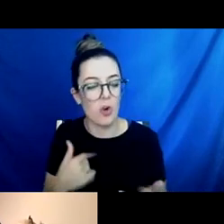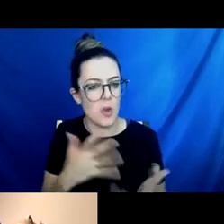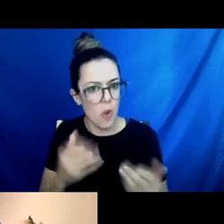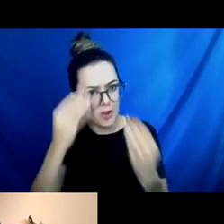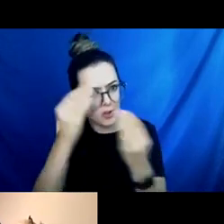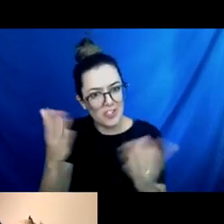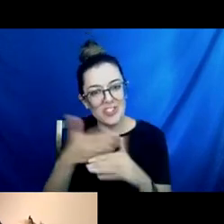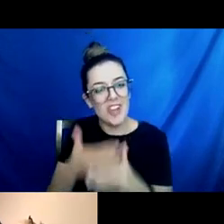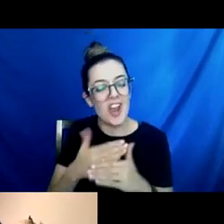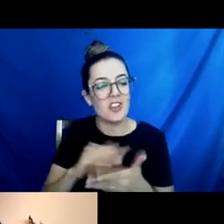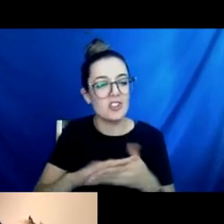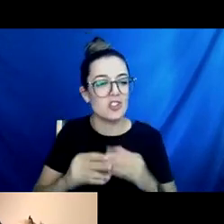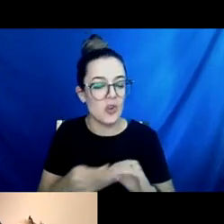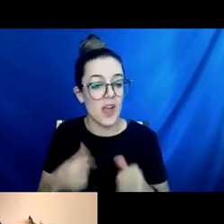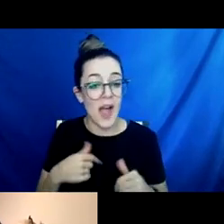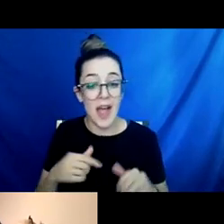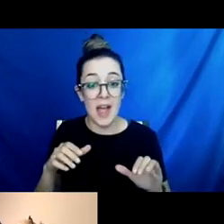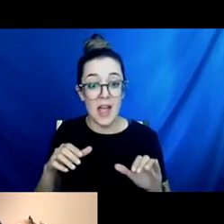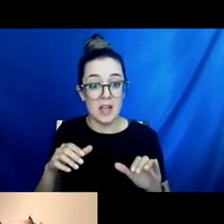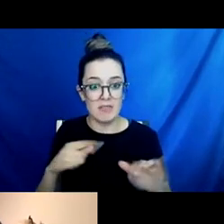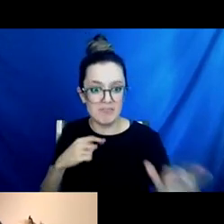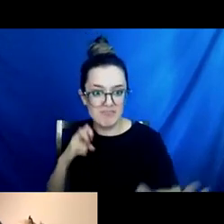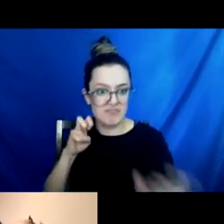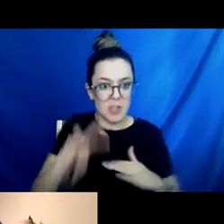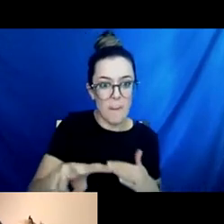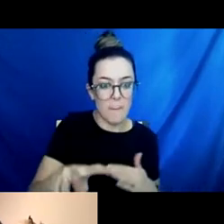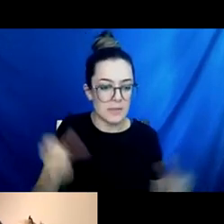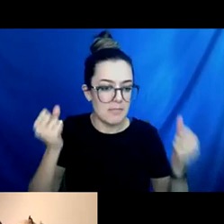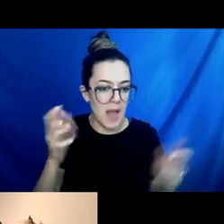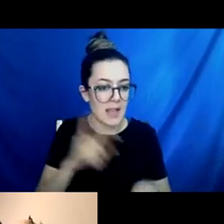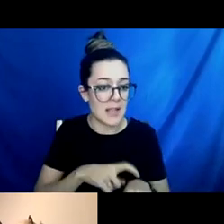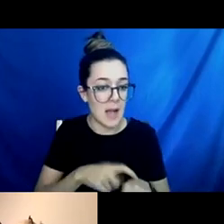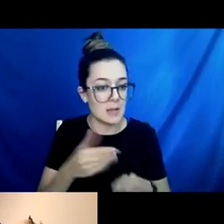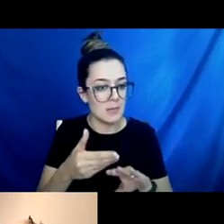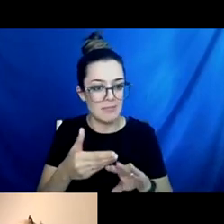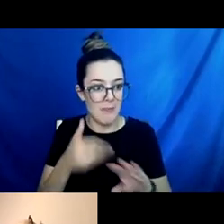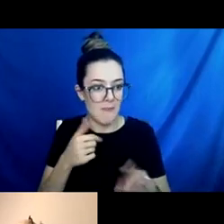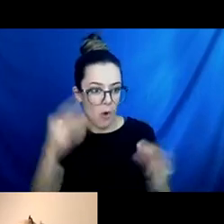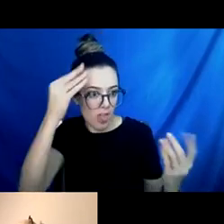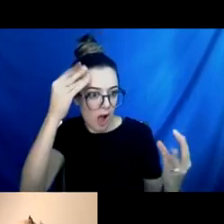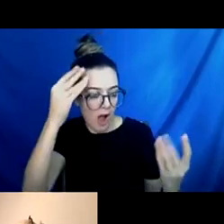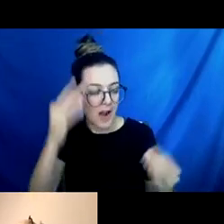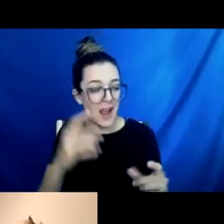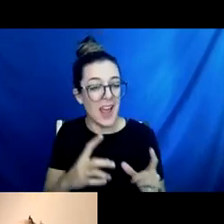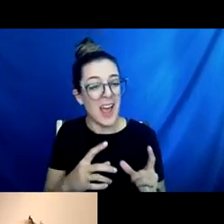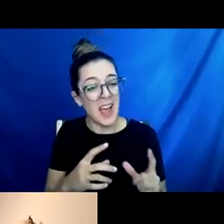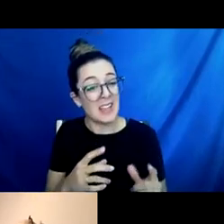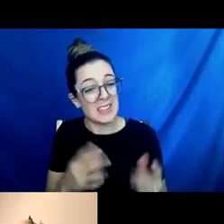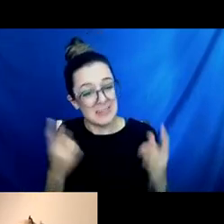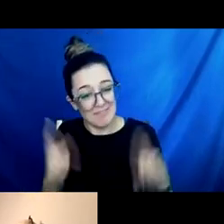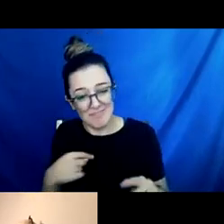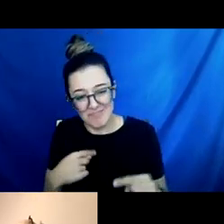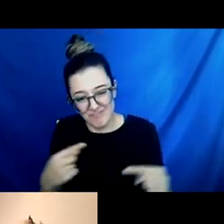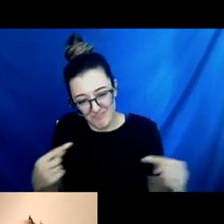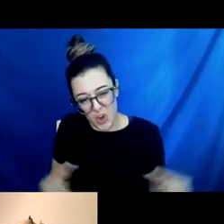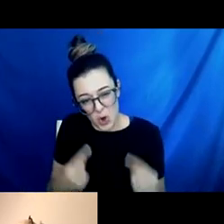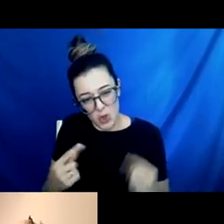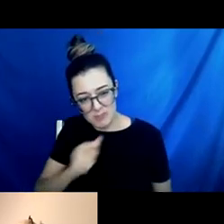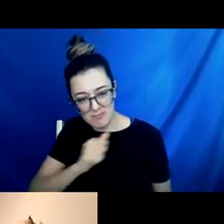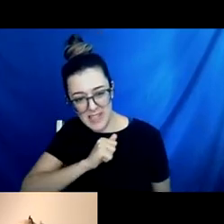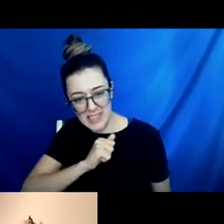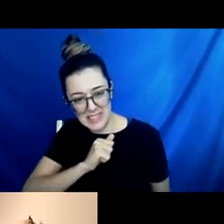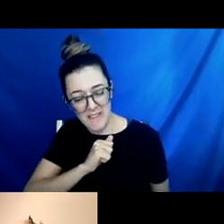times without thinking ahead, and I ended up kind of hurting myself mentally in a lot of ways. But I also figured out